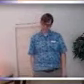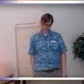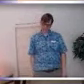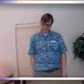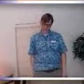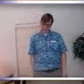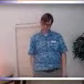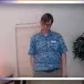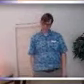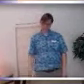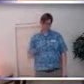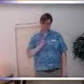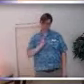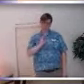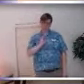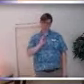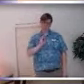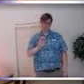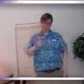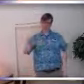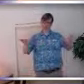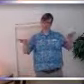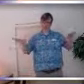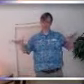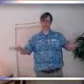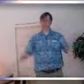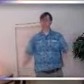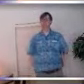The I am presence